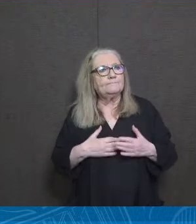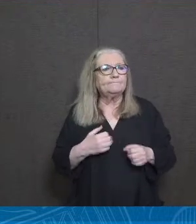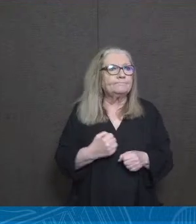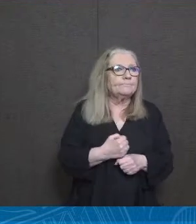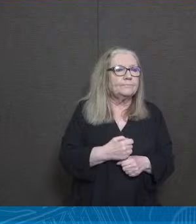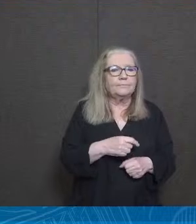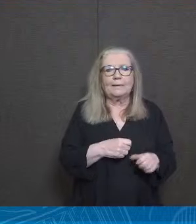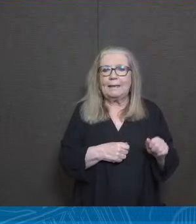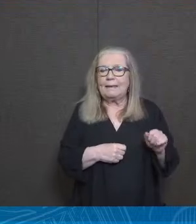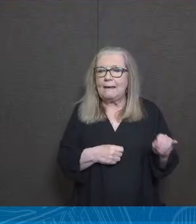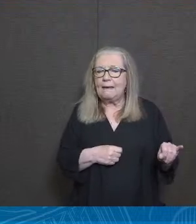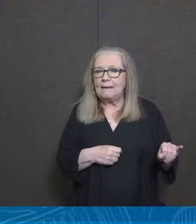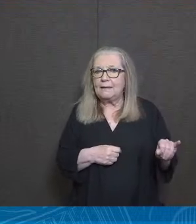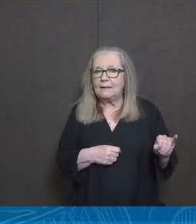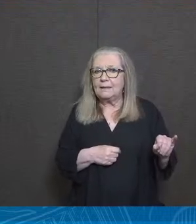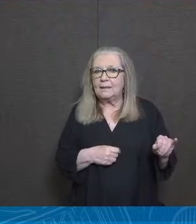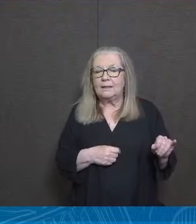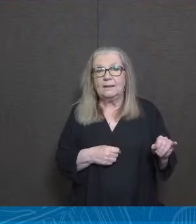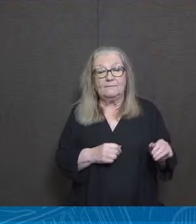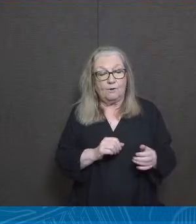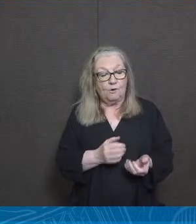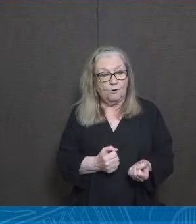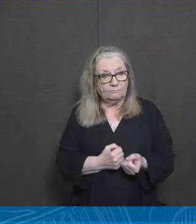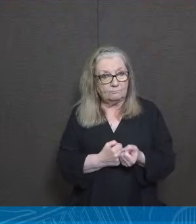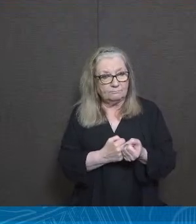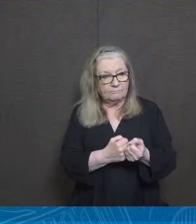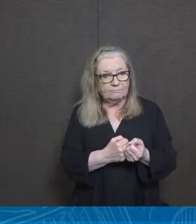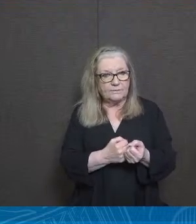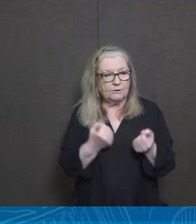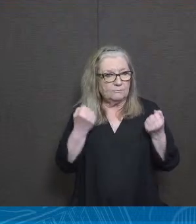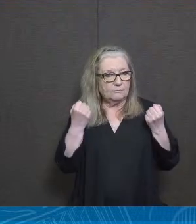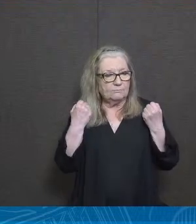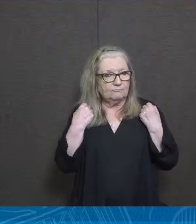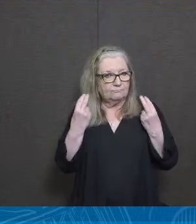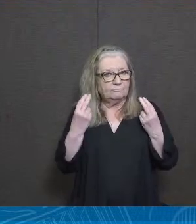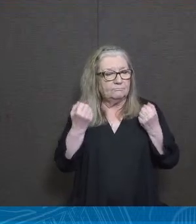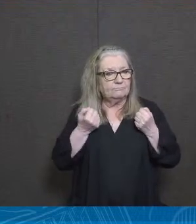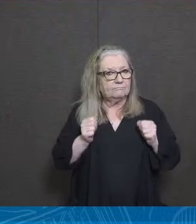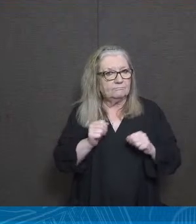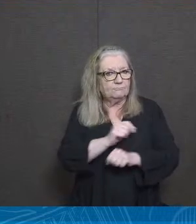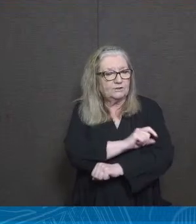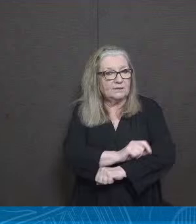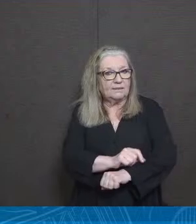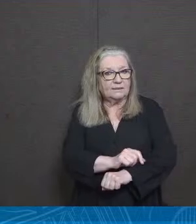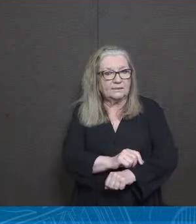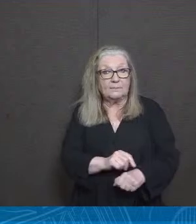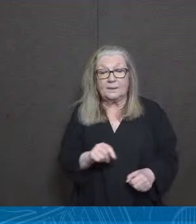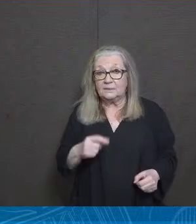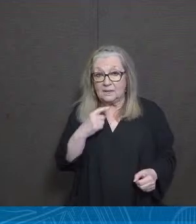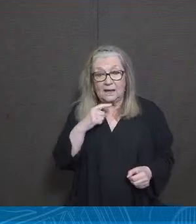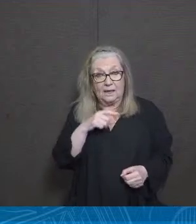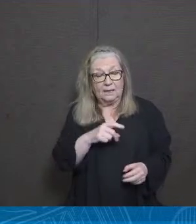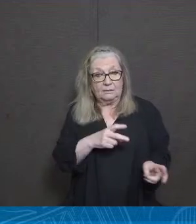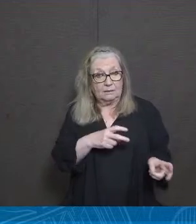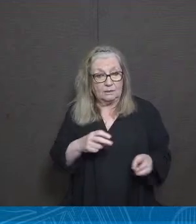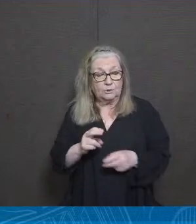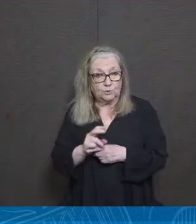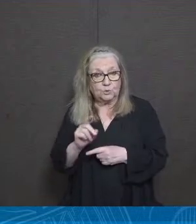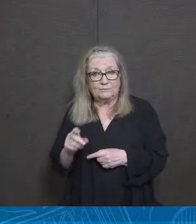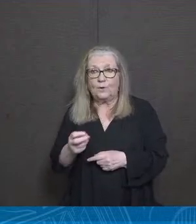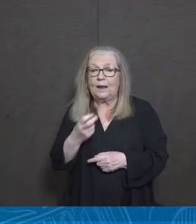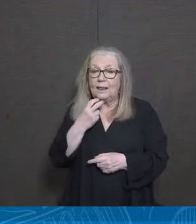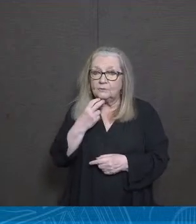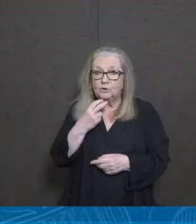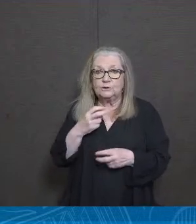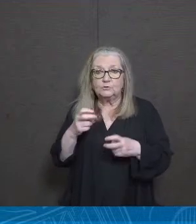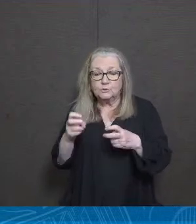resilience when some say it is resource intensive from minerals, electronic chips, energy, land use? That's